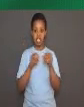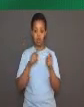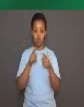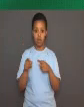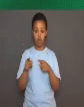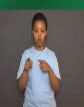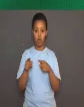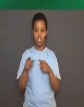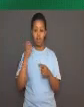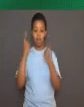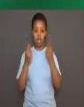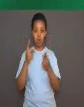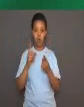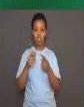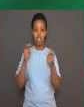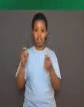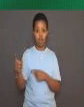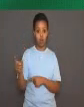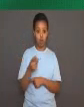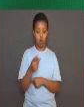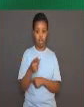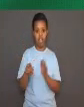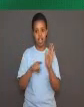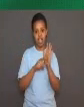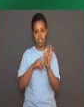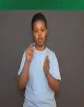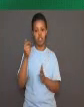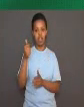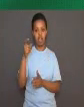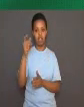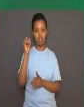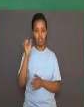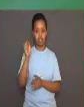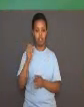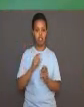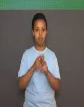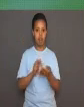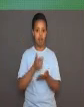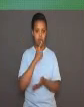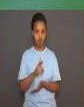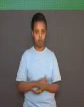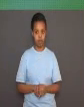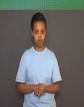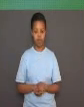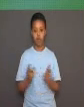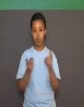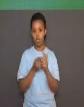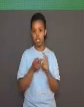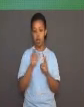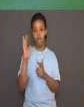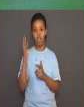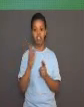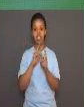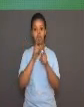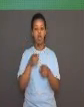from the stimulus, it is called negative taxis. The second type of